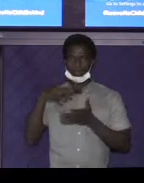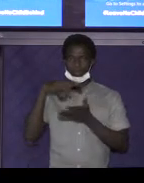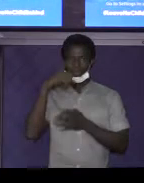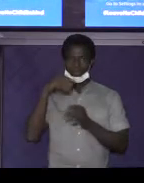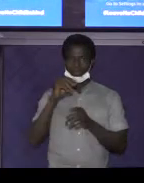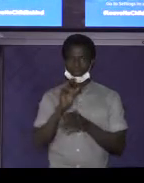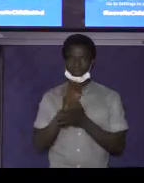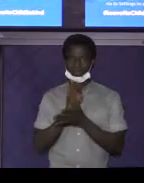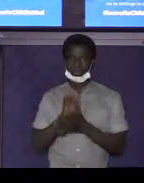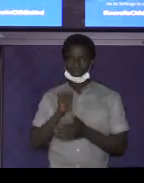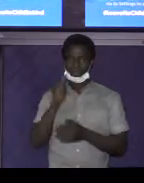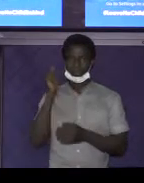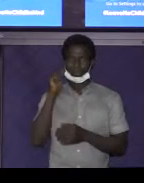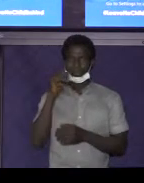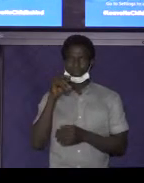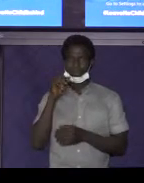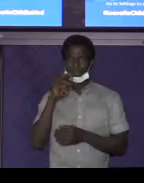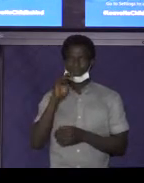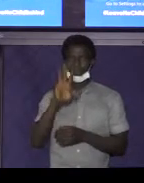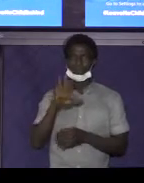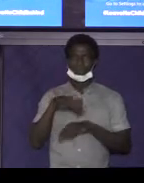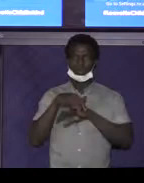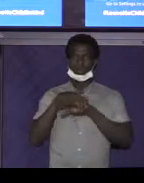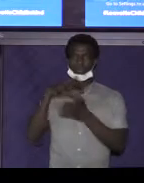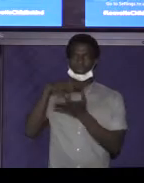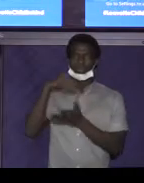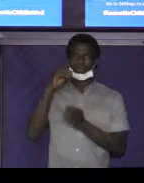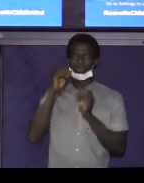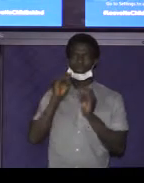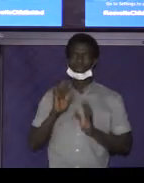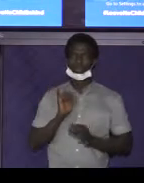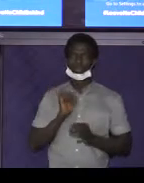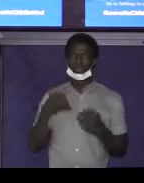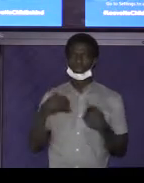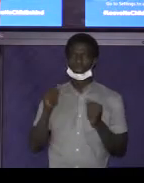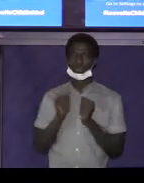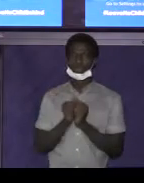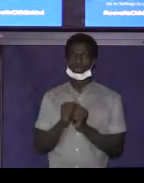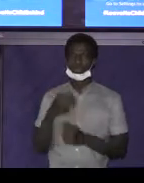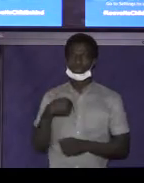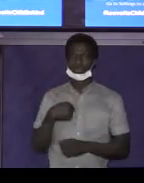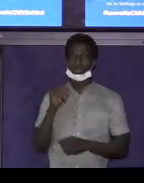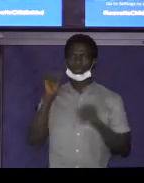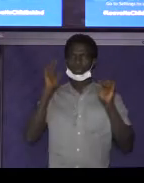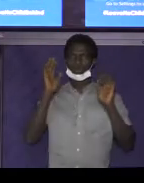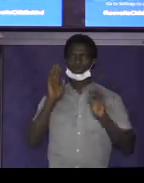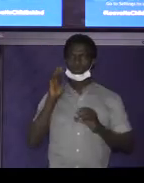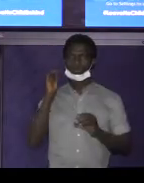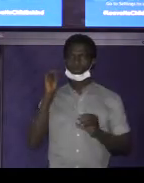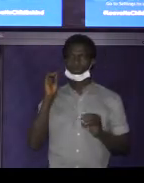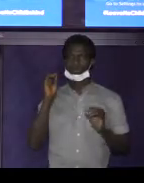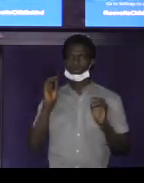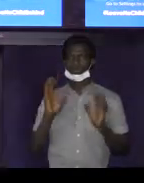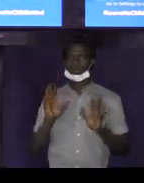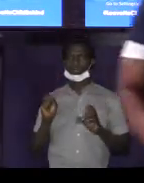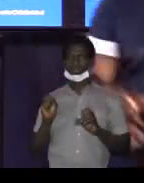Fumi, your English studies teacher, and I have with me, as usual, your wonderful teachers.